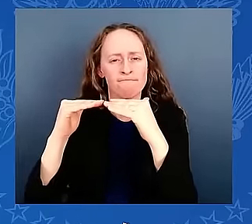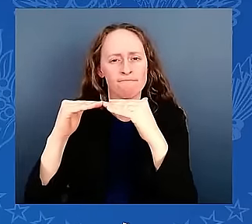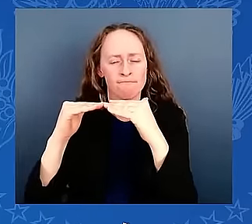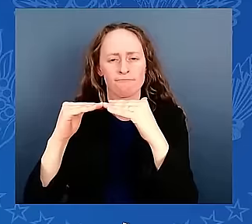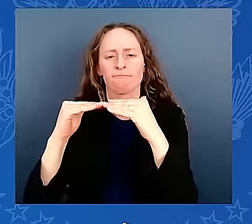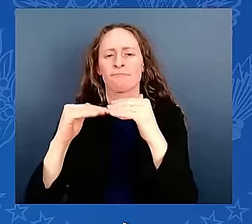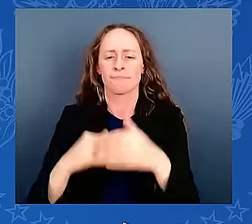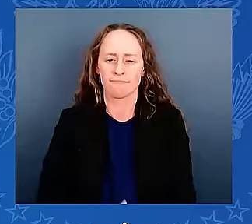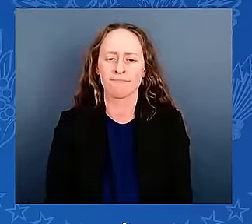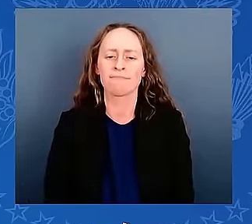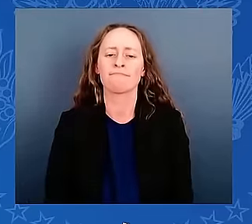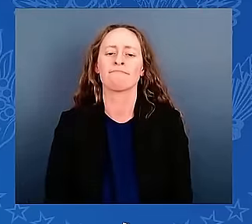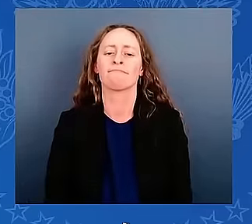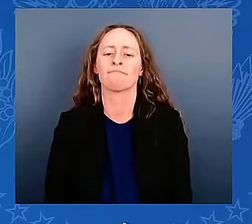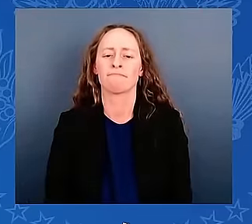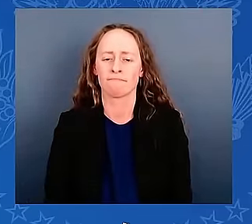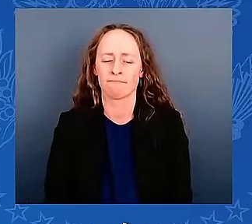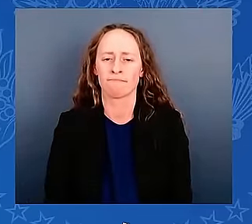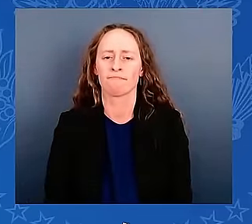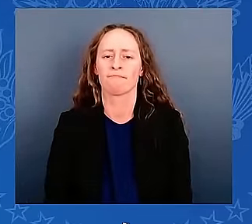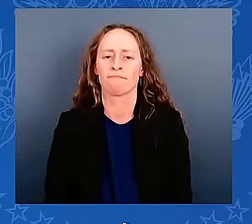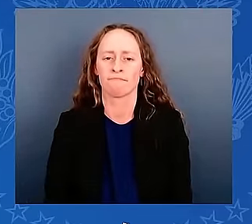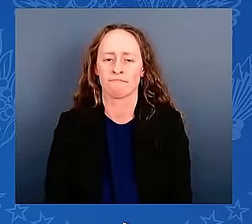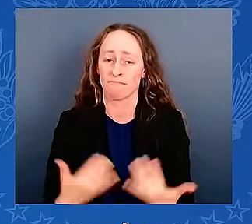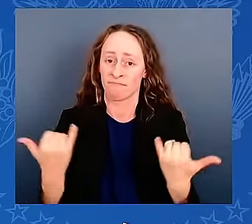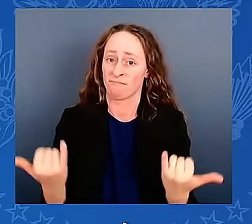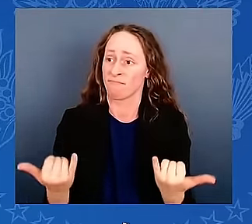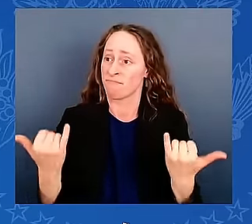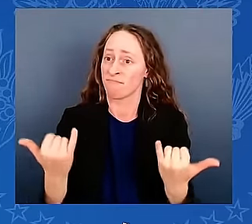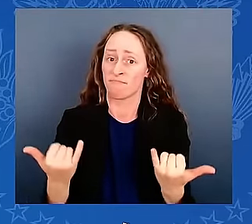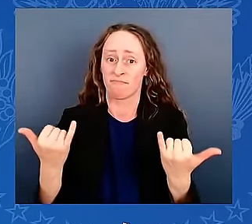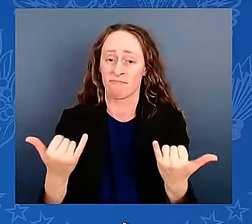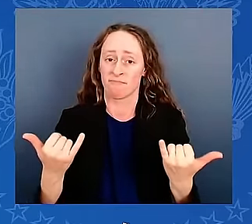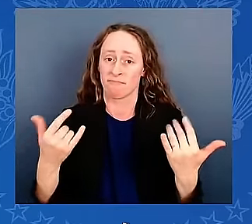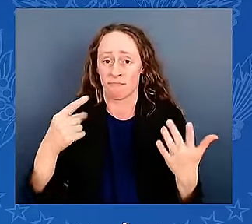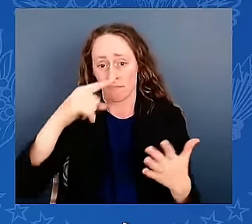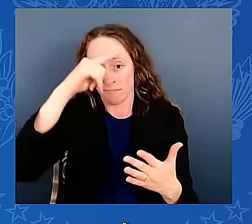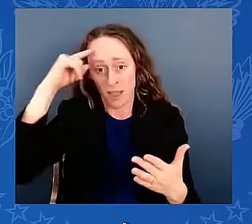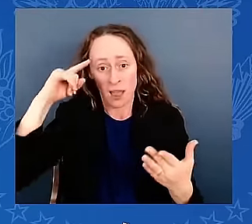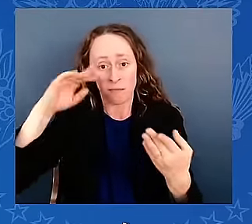than the voices of the Black community. I mean it.